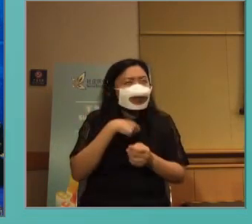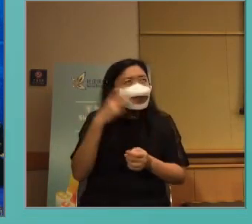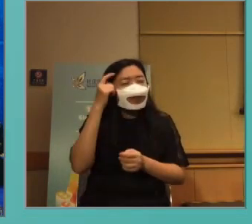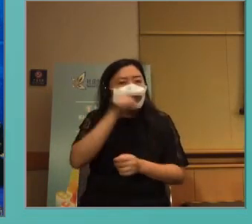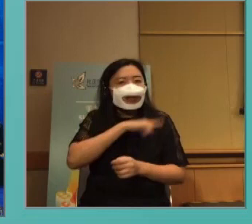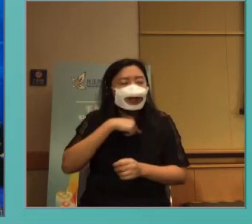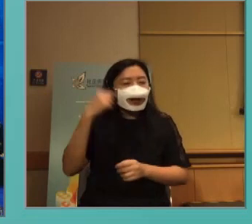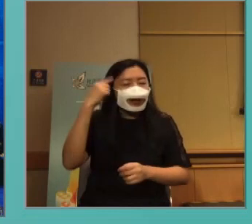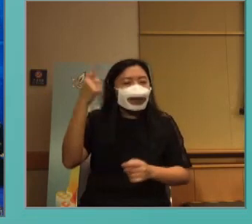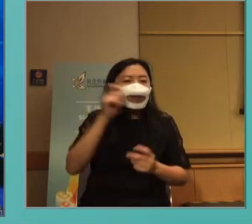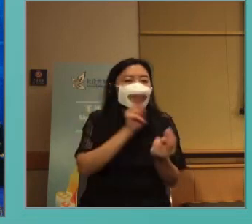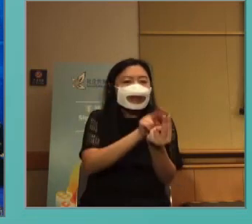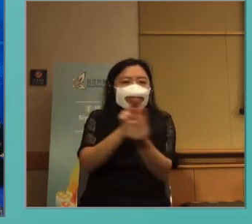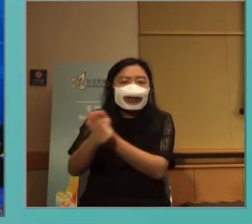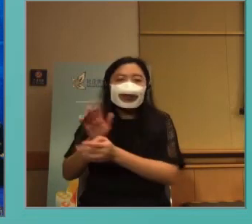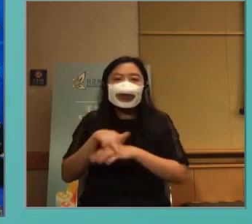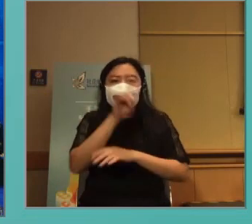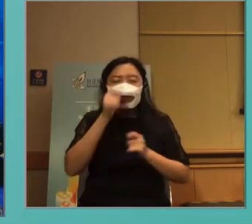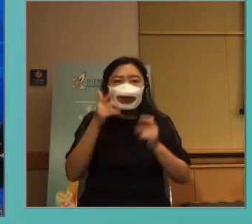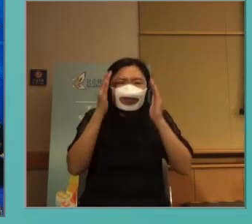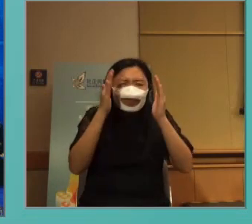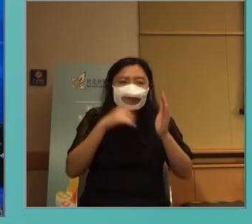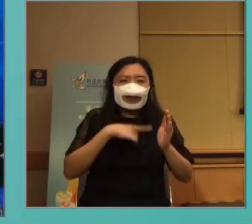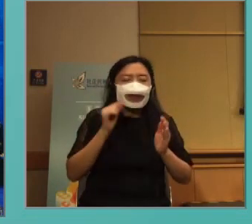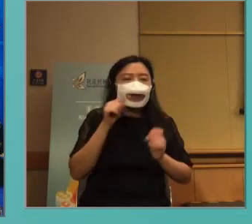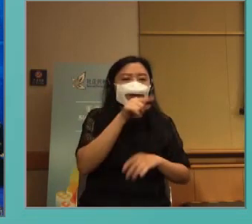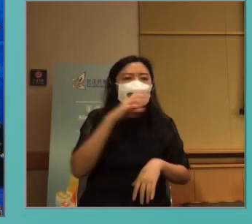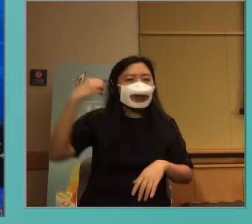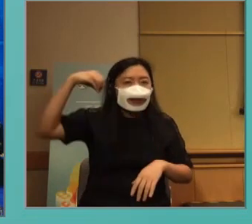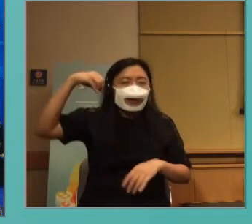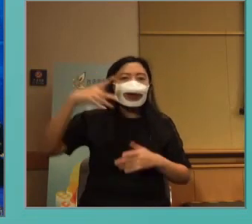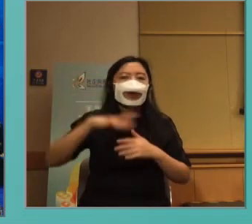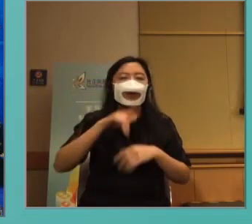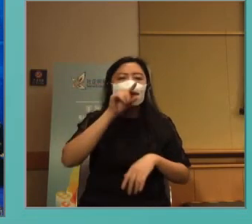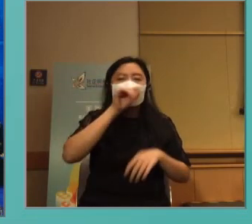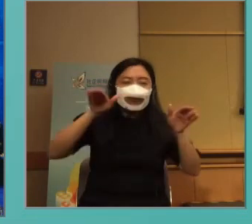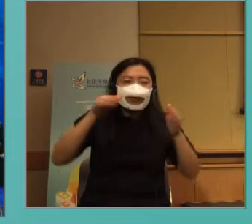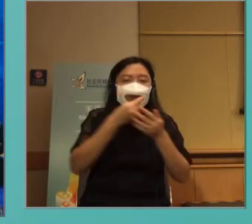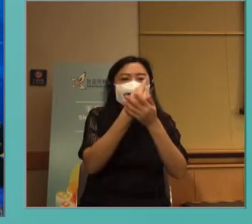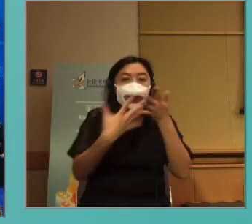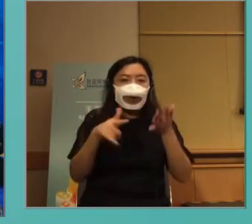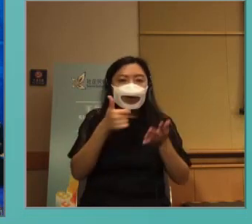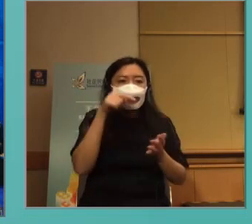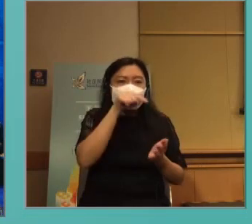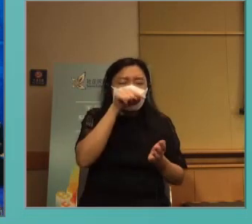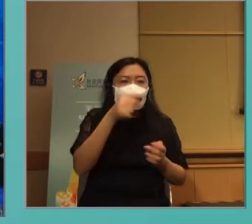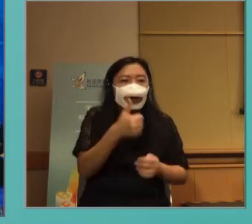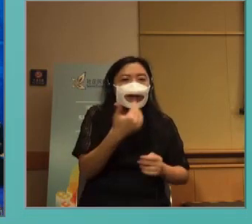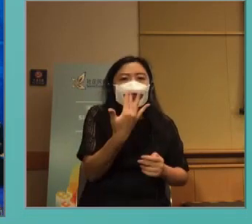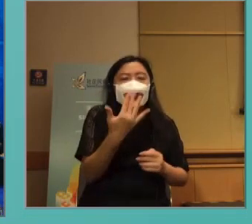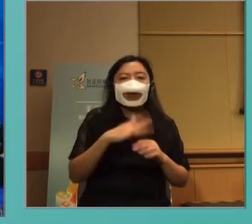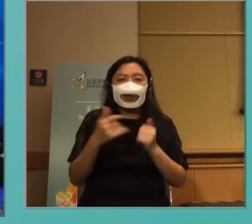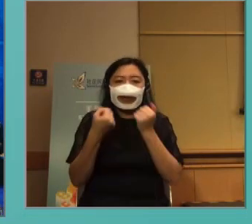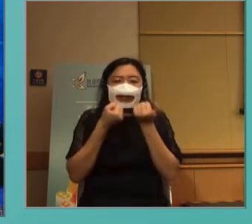how many followers they have on TikTok, for instance? Actually, especially as they're younger, that's more important to them. And that basically is another form of